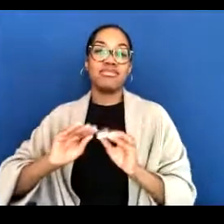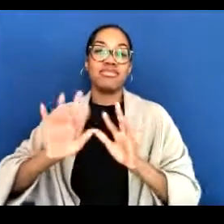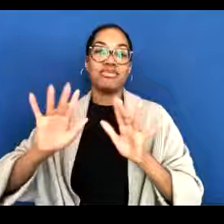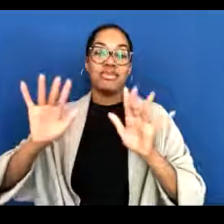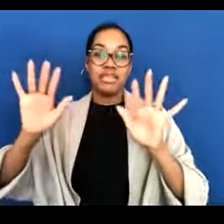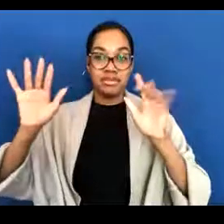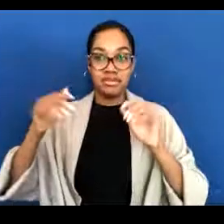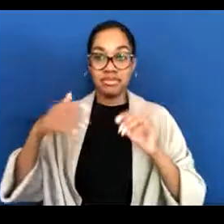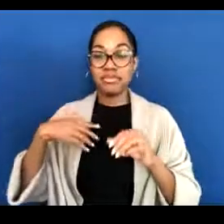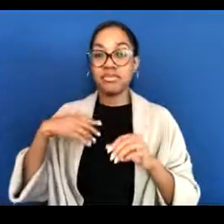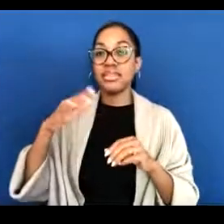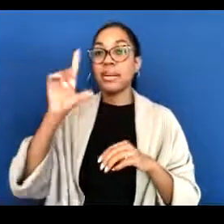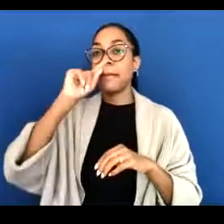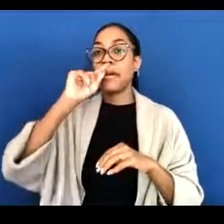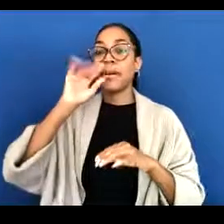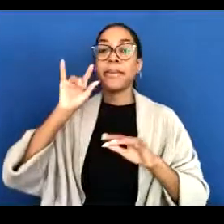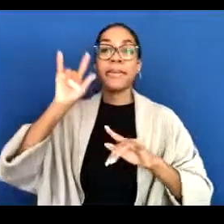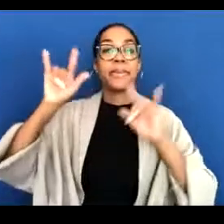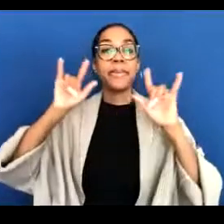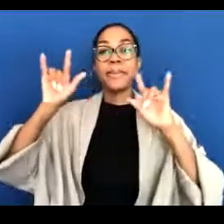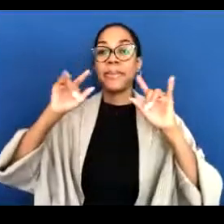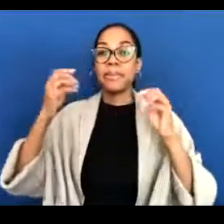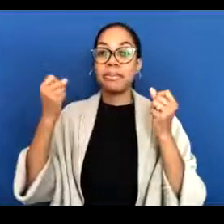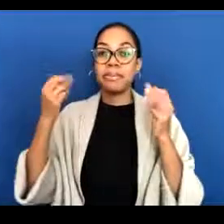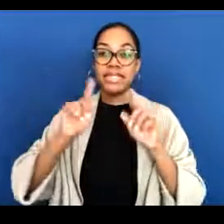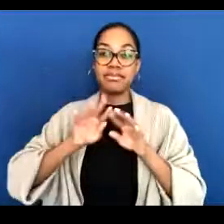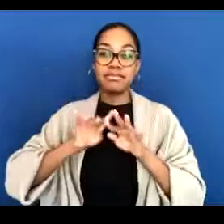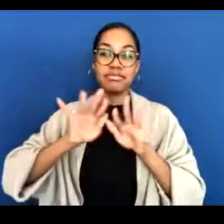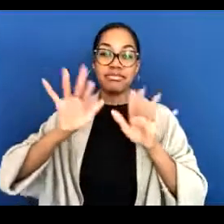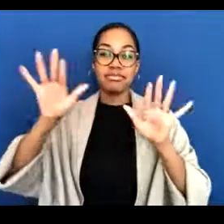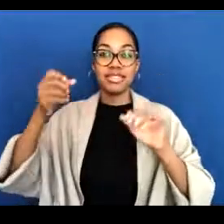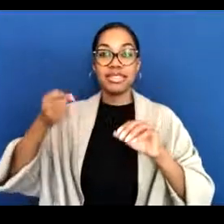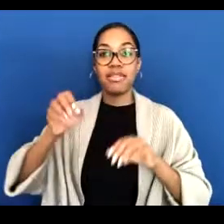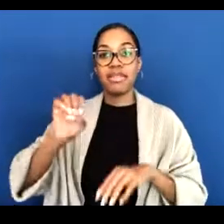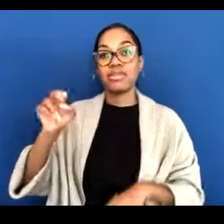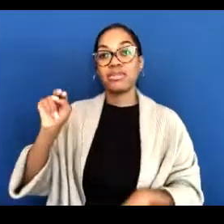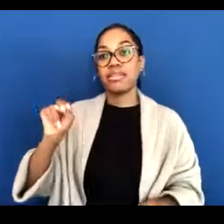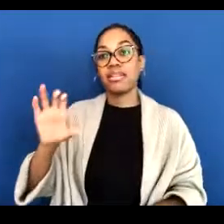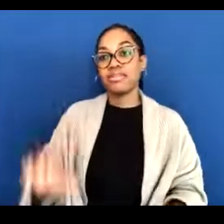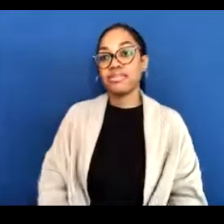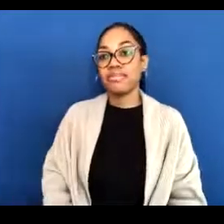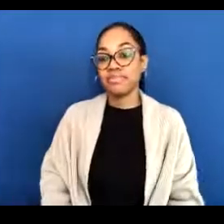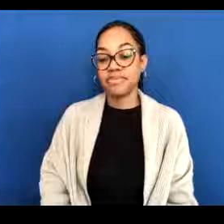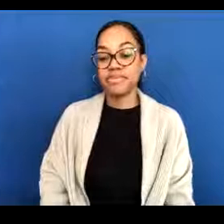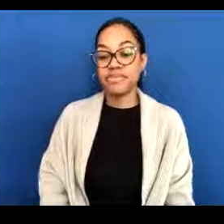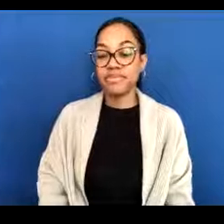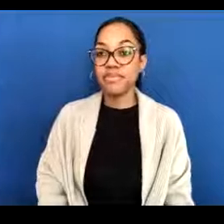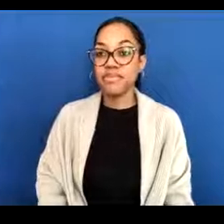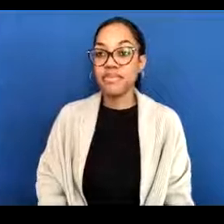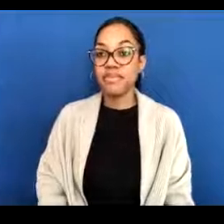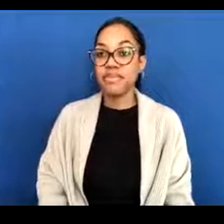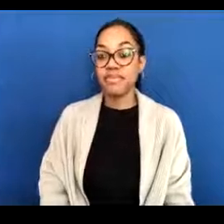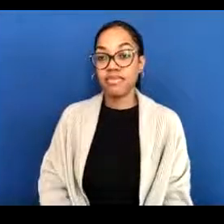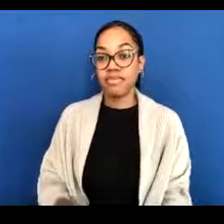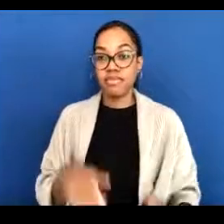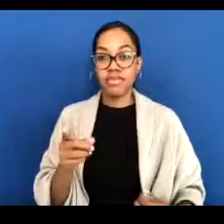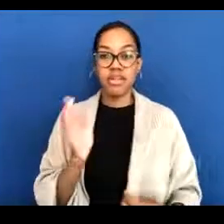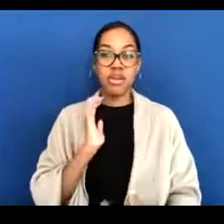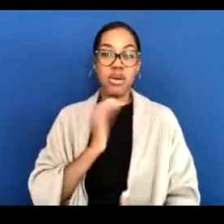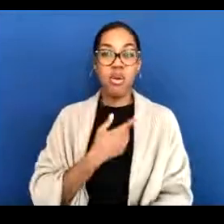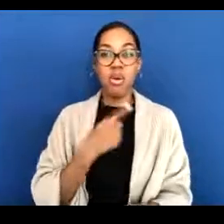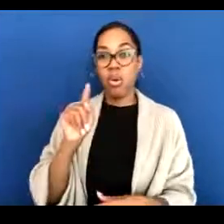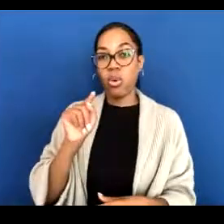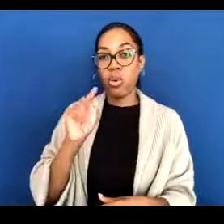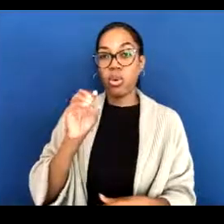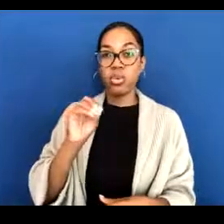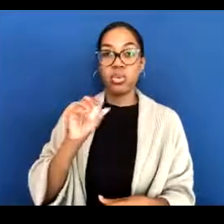every location per hour across southeastern North Carolina. Now, our tools here don't enable us to cut cross sections